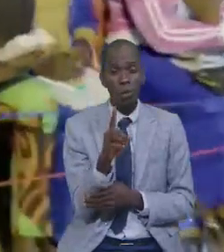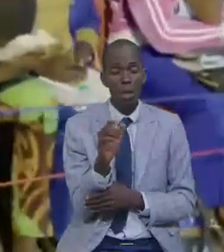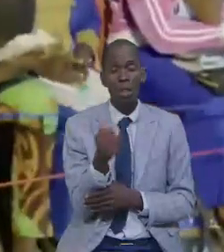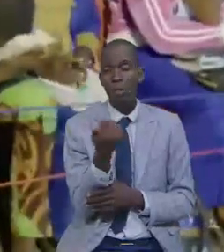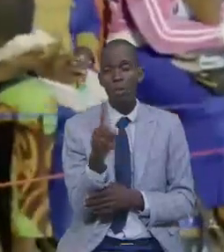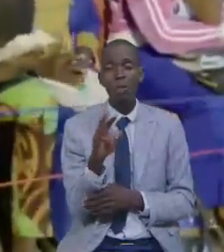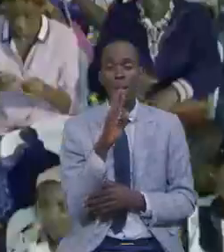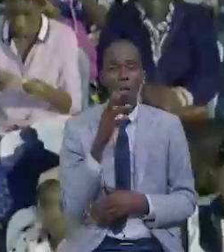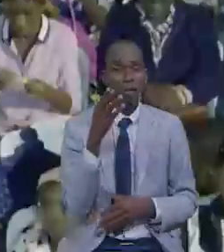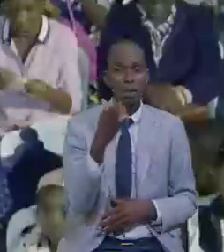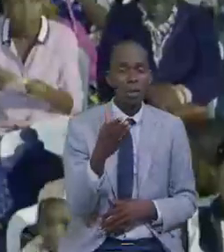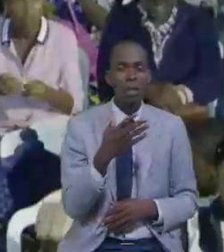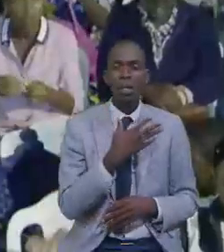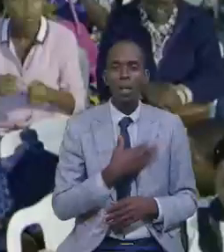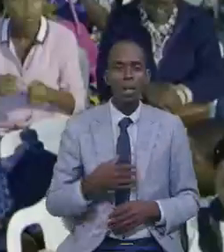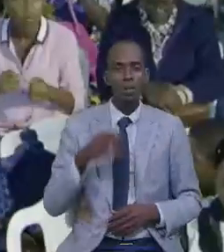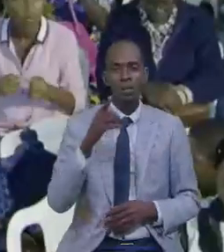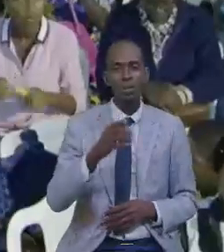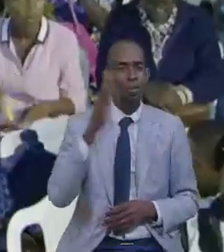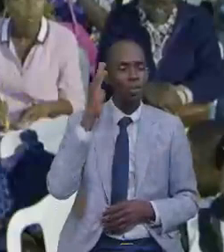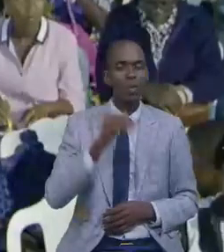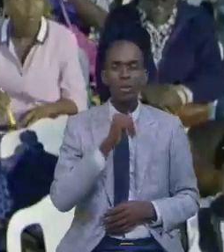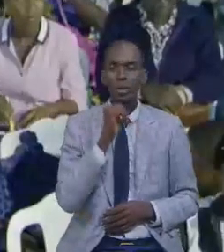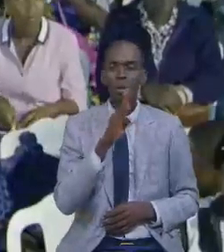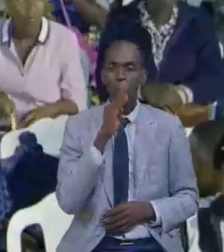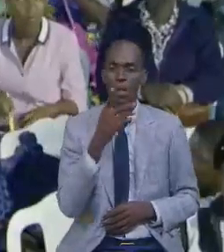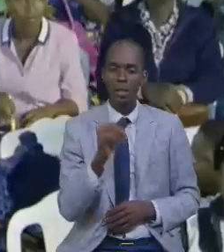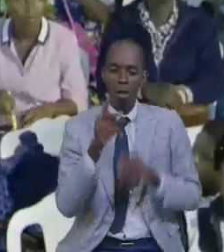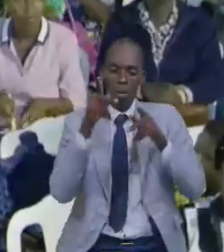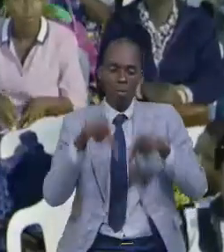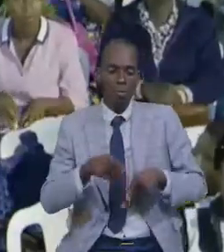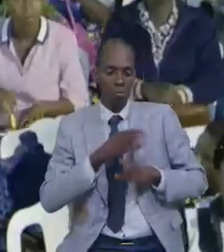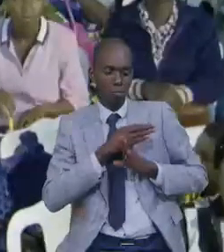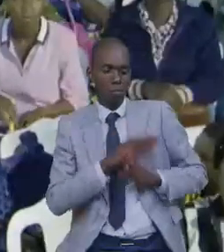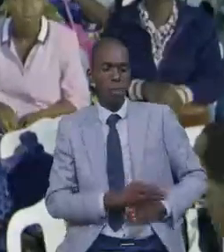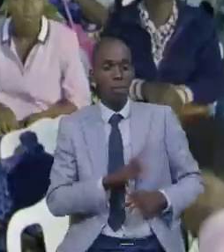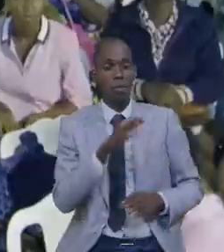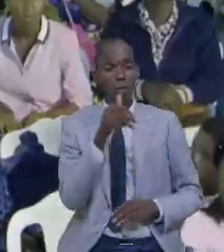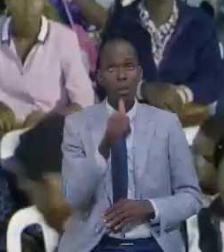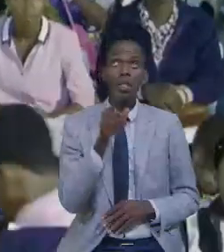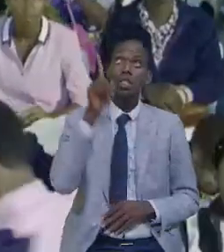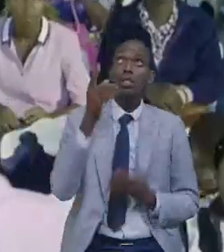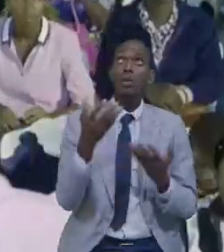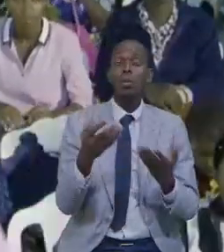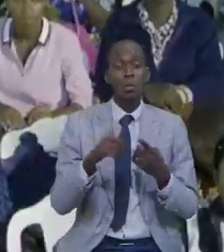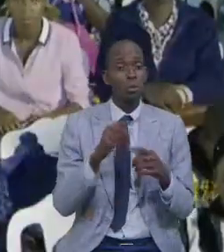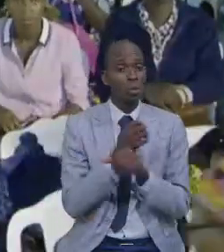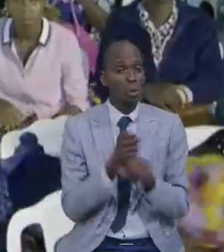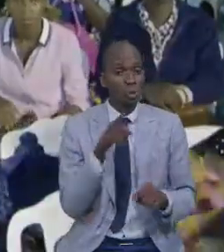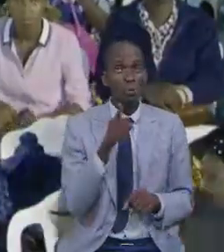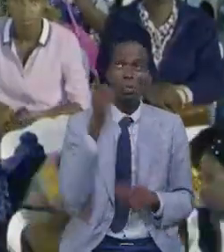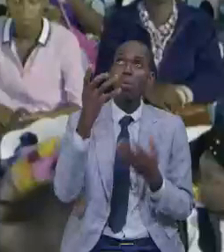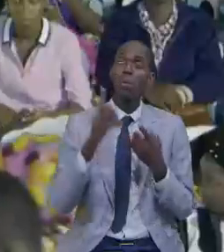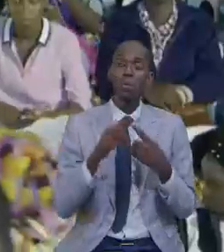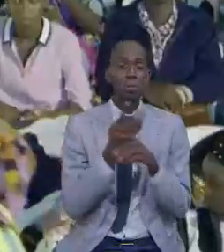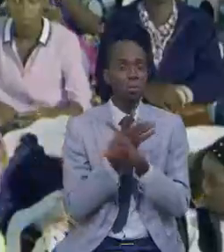not be the blockage for yourself. He wants to save you. He wants to deliver you. He wants to